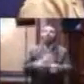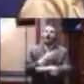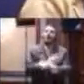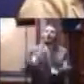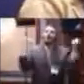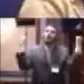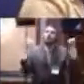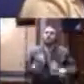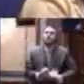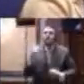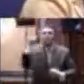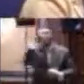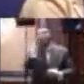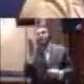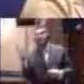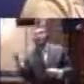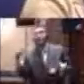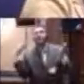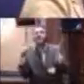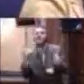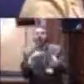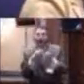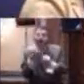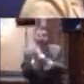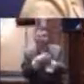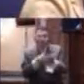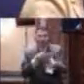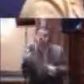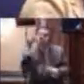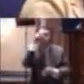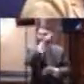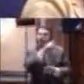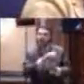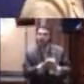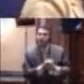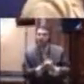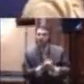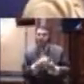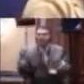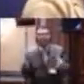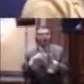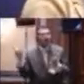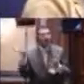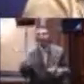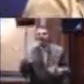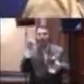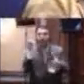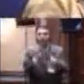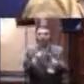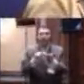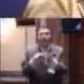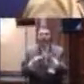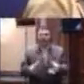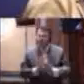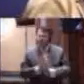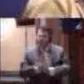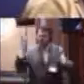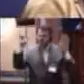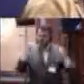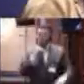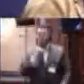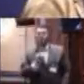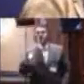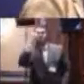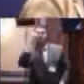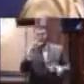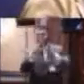at this point. But we simply decided that we were not going to comply, because it was at the age of 14